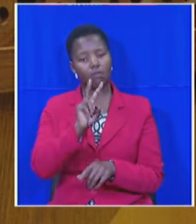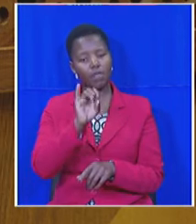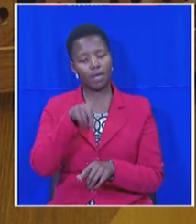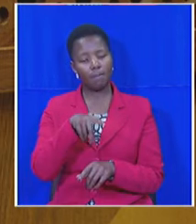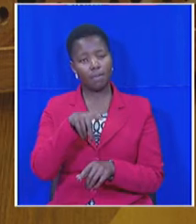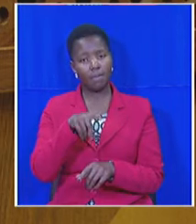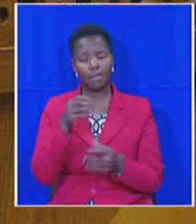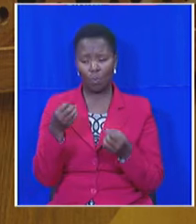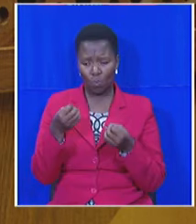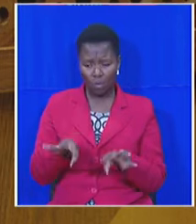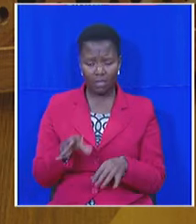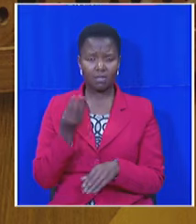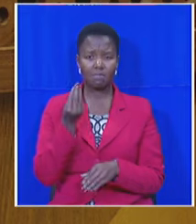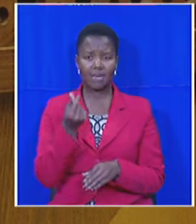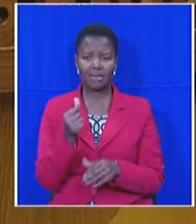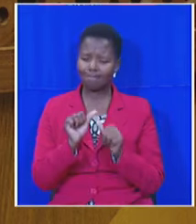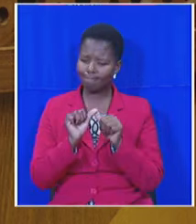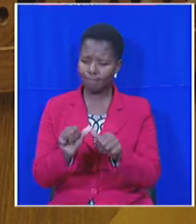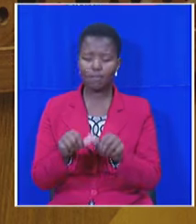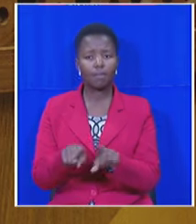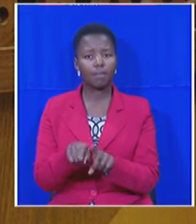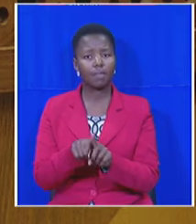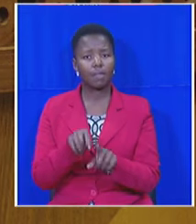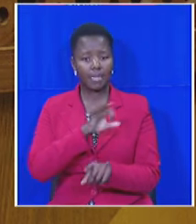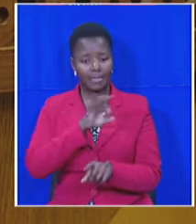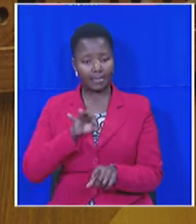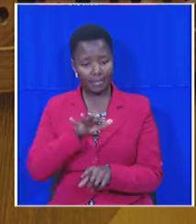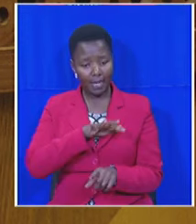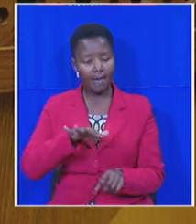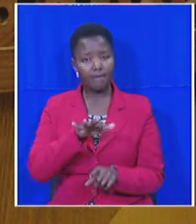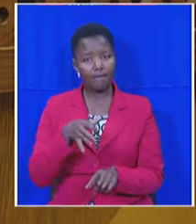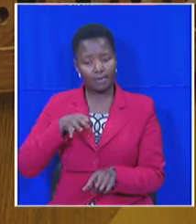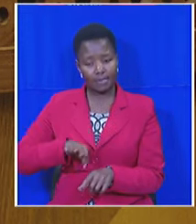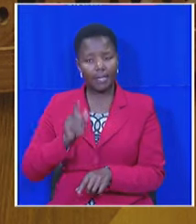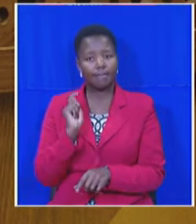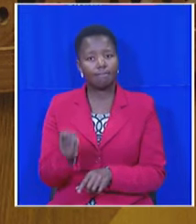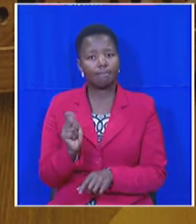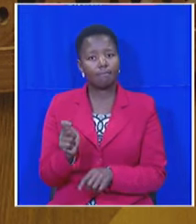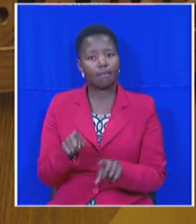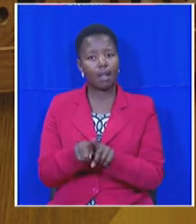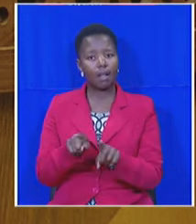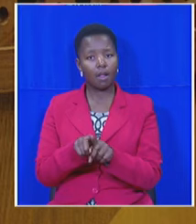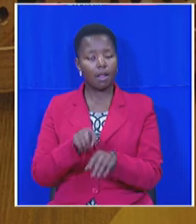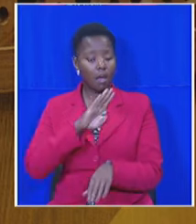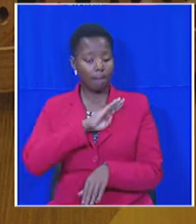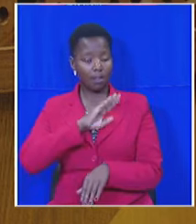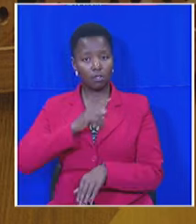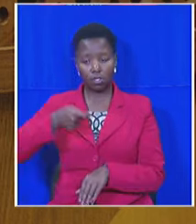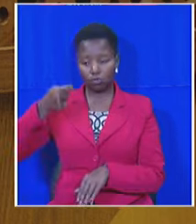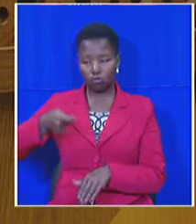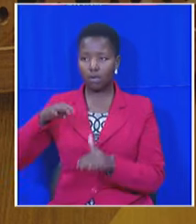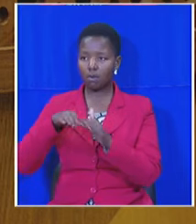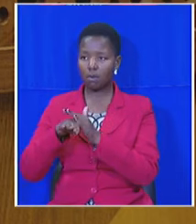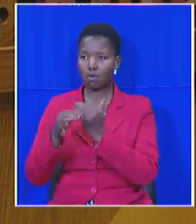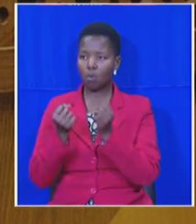expenditure continues. For example, persons employed and paid as military judges cannot officiate in courts because